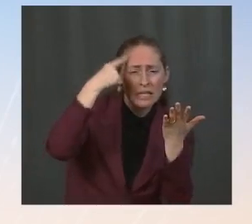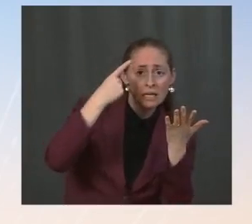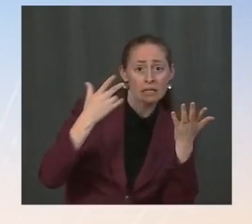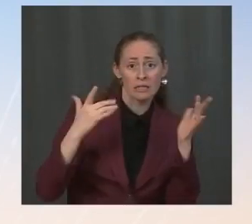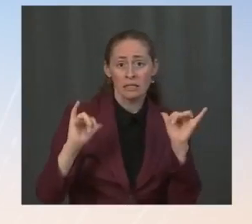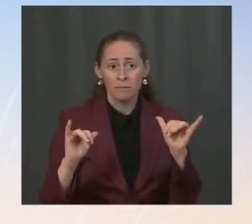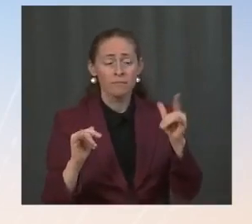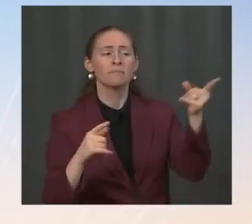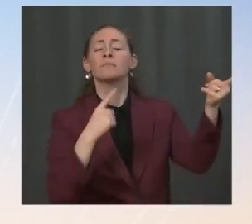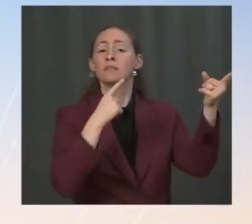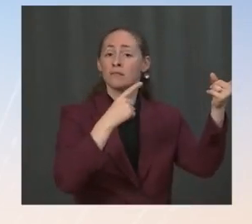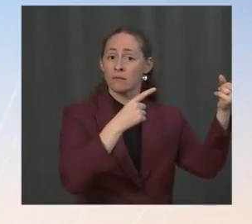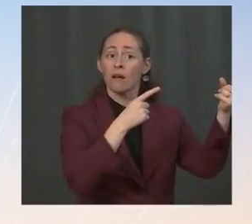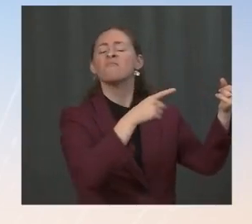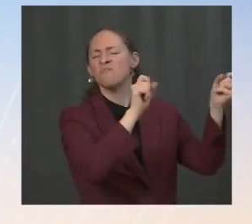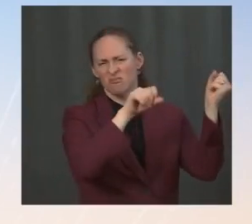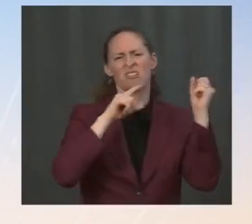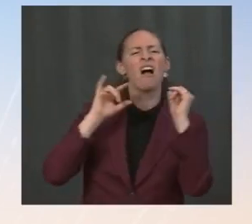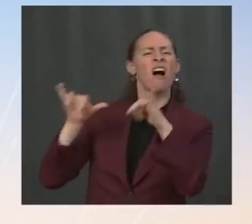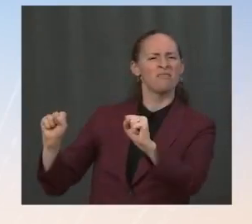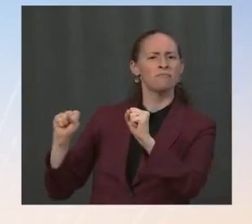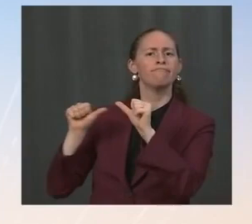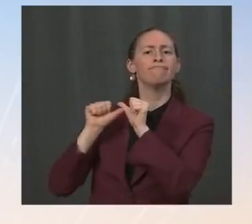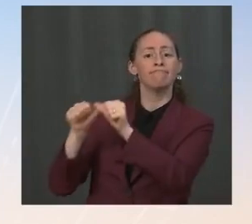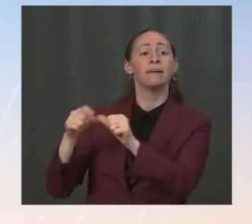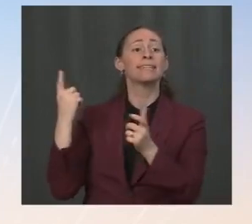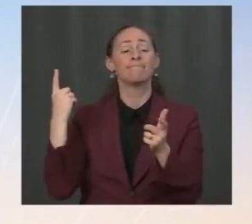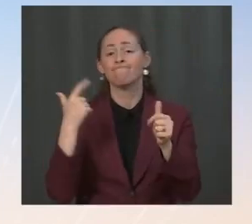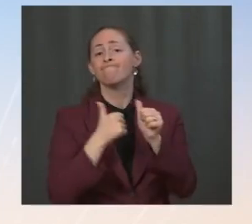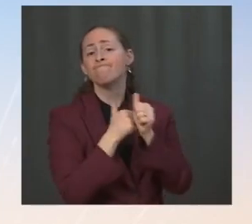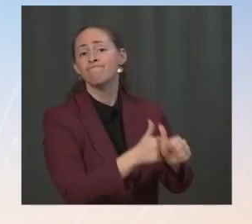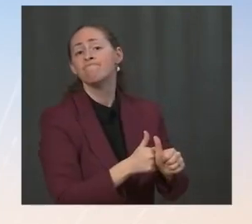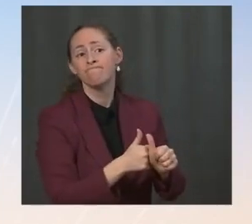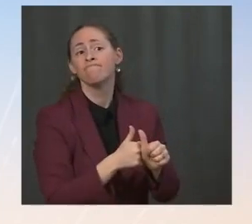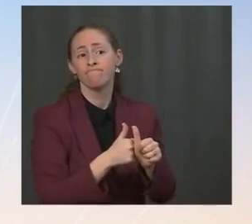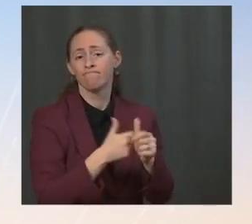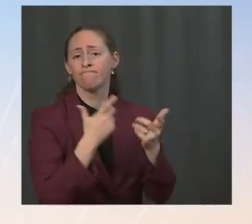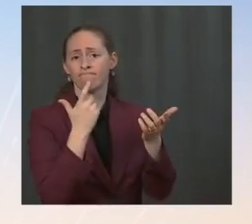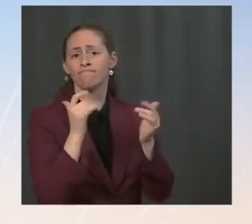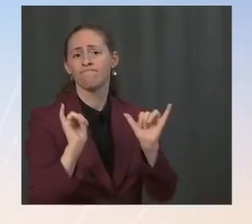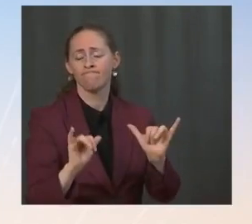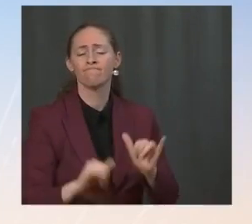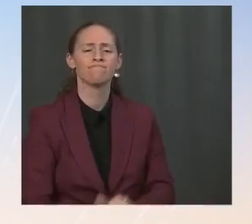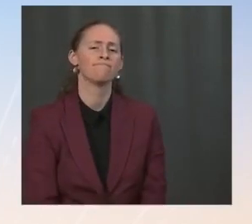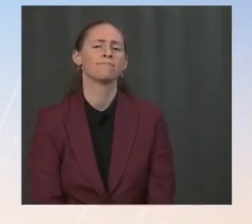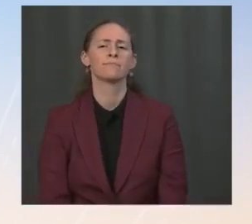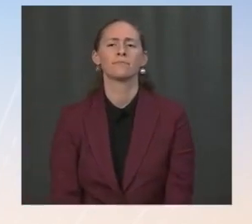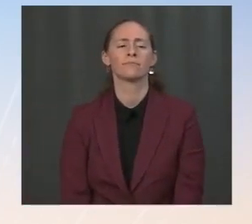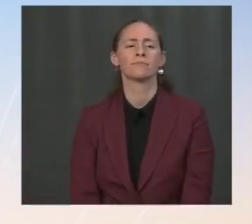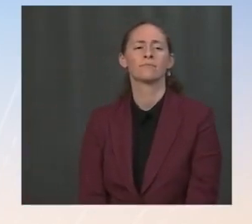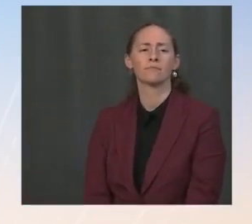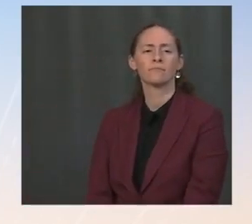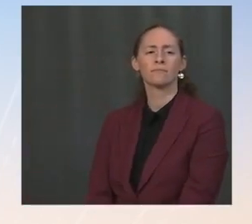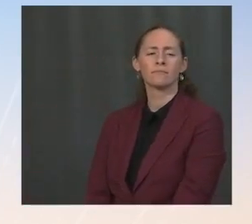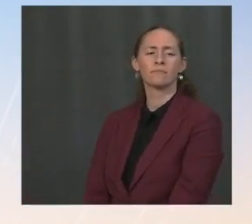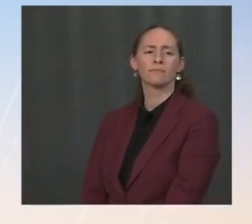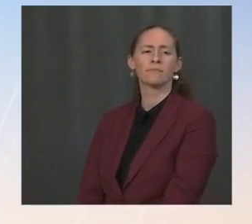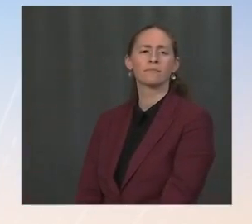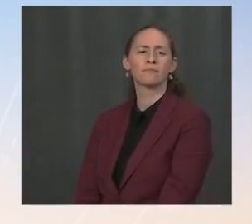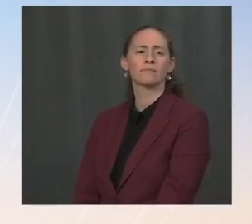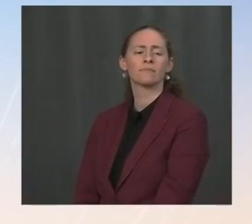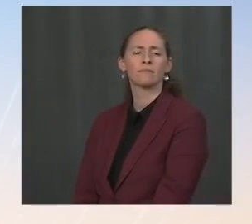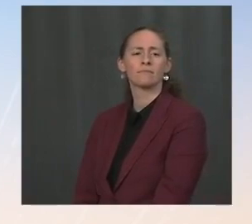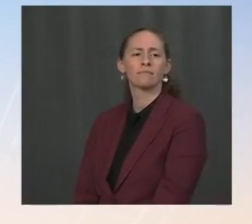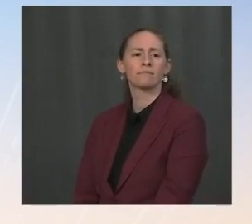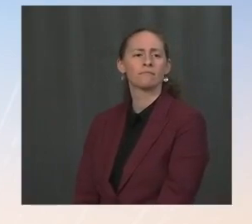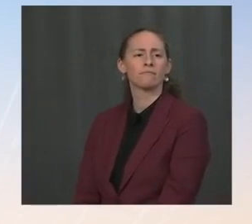our expectation at this point in time, that it will absolutely continue over the coming days. And can you give us some details about how the president spent his day? He was Sure. scheduled to get briefed in the 9 o'clock